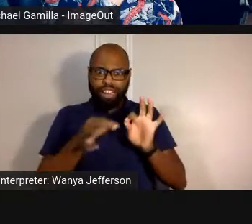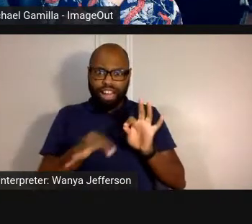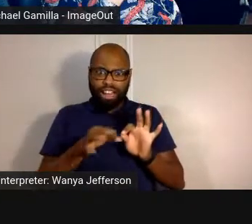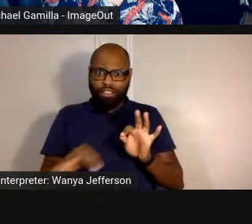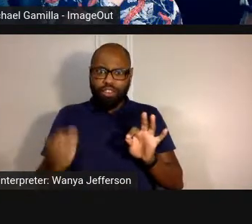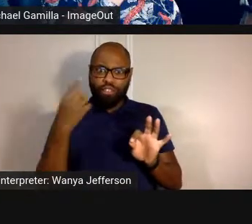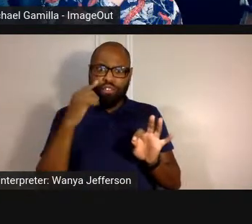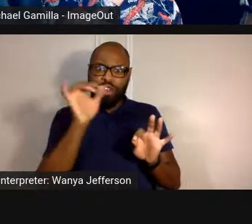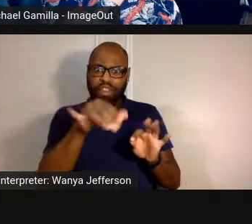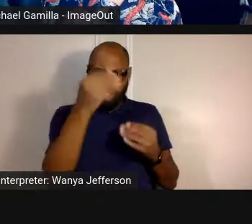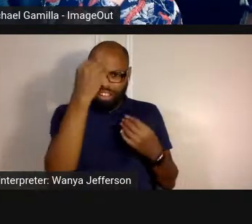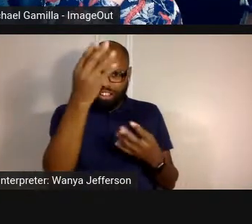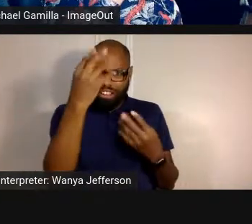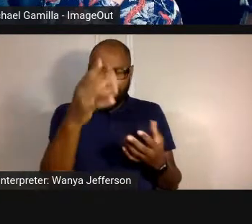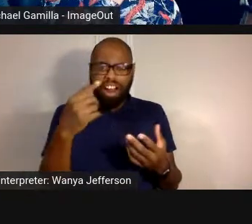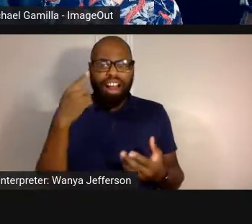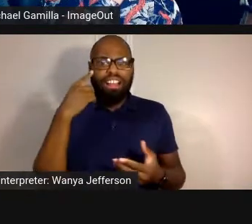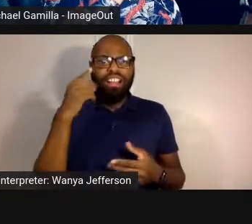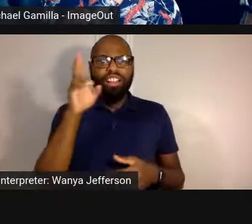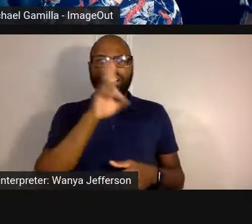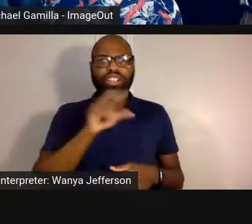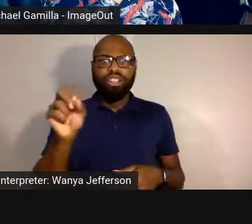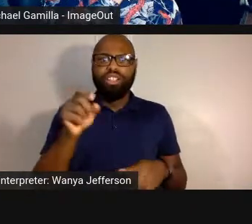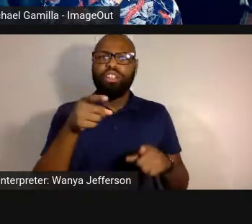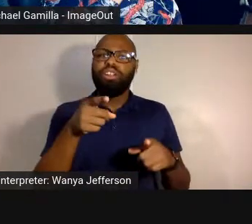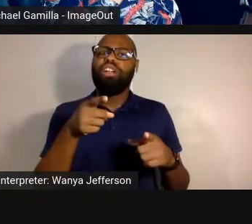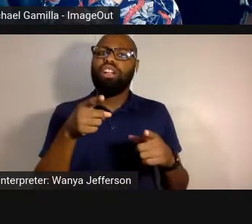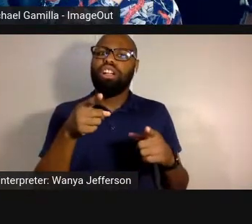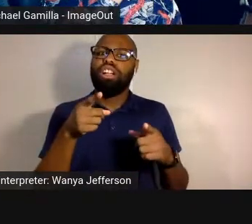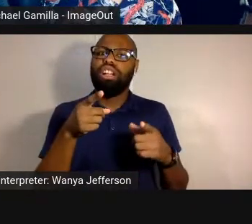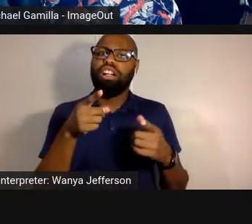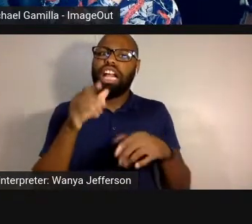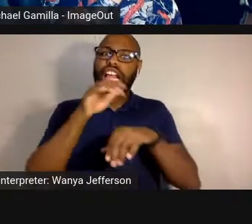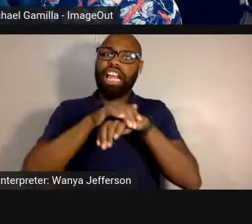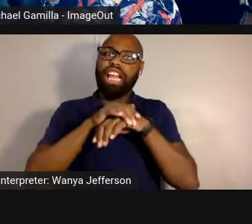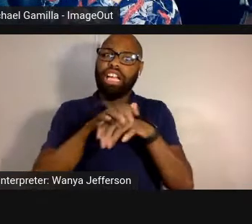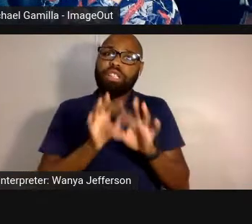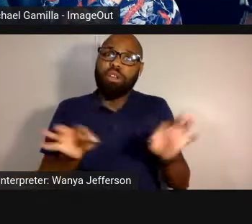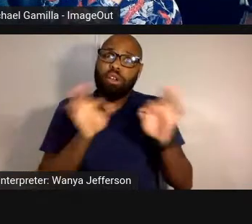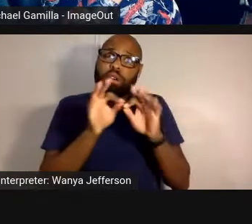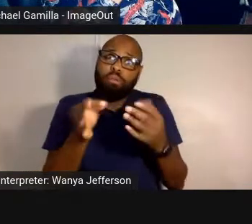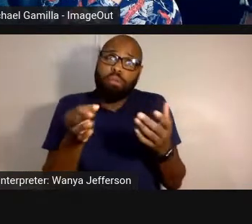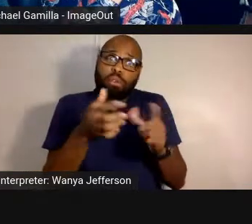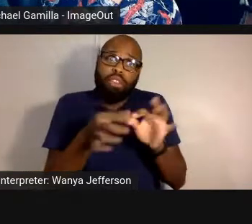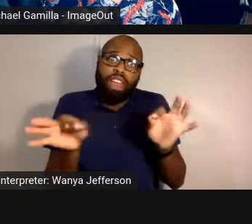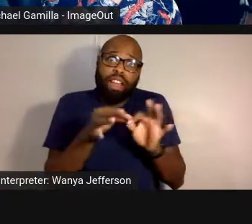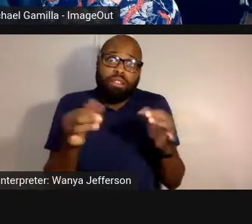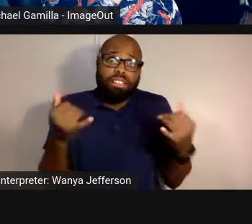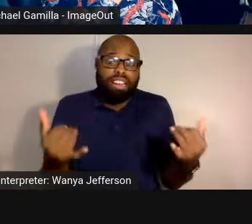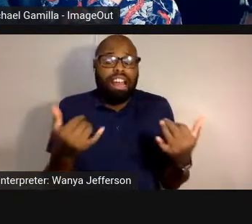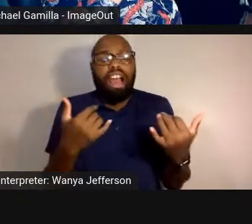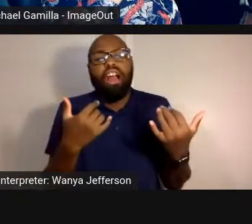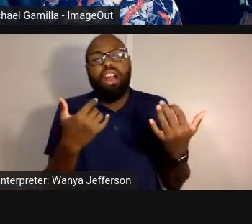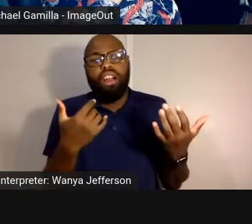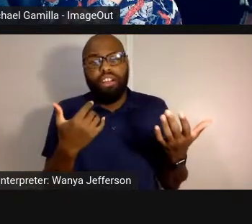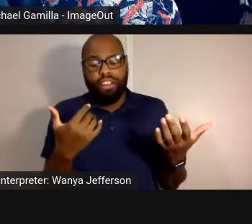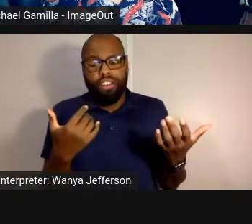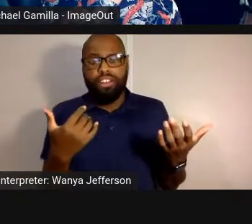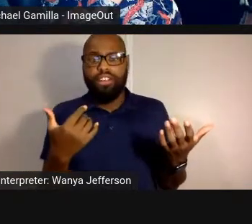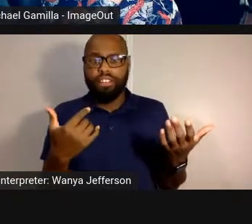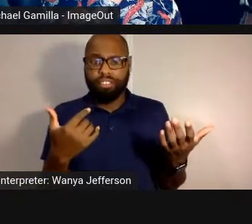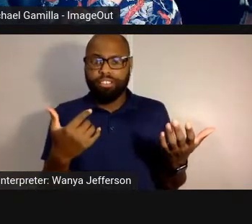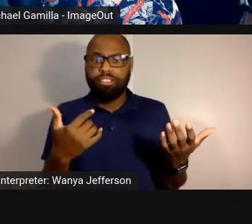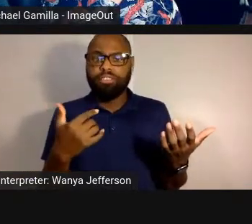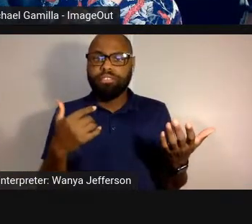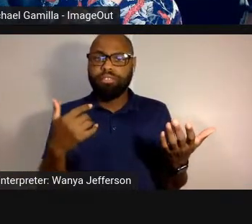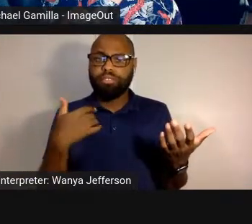actually believe that in the US, Spanish is a really important language right now, nowadays. So, yeah, well, we are speaking in